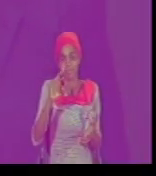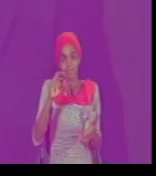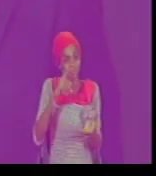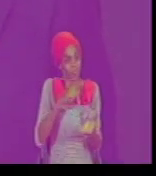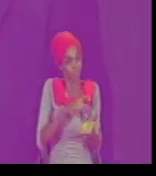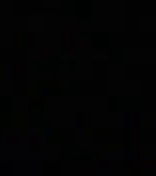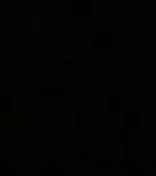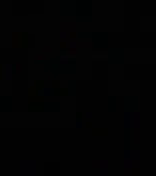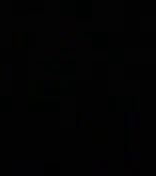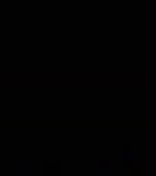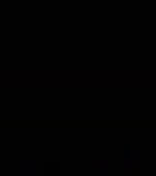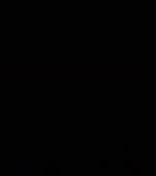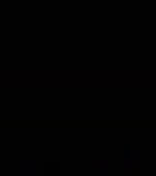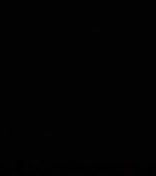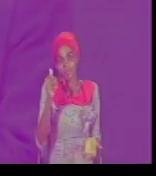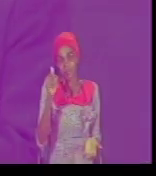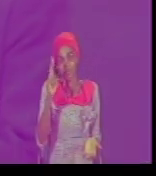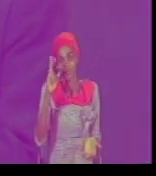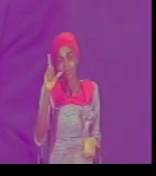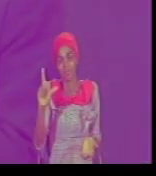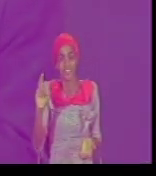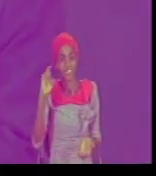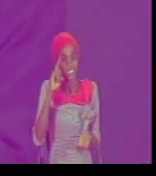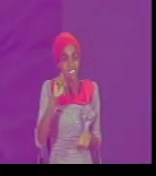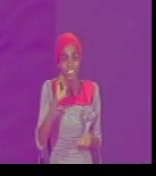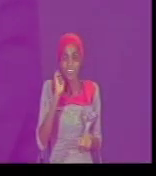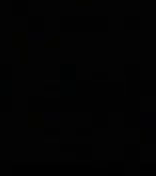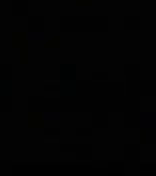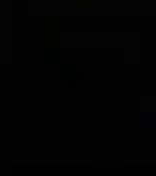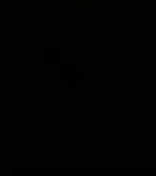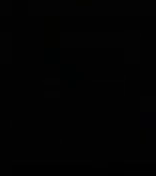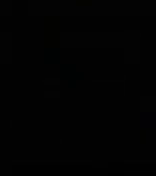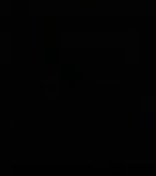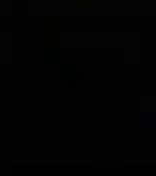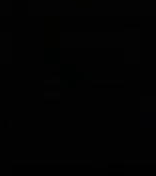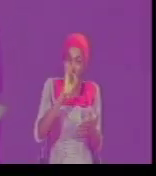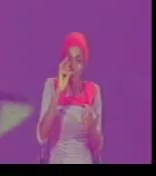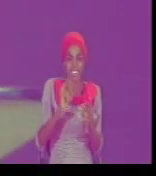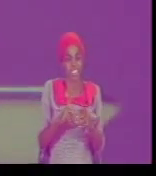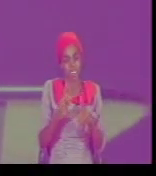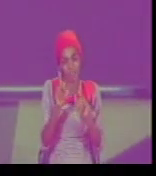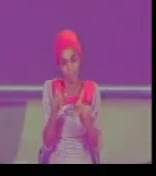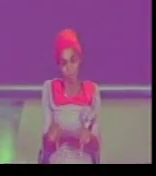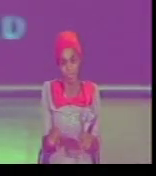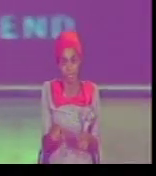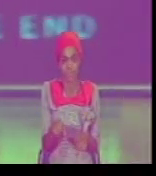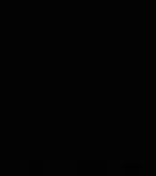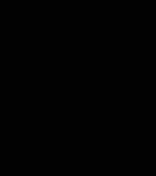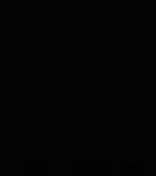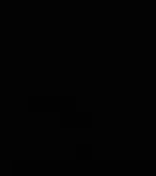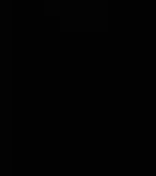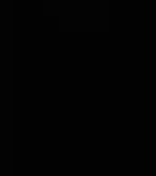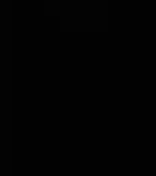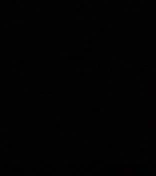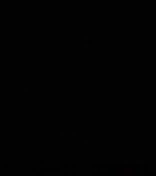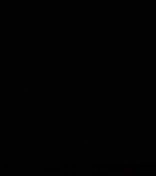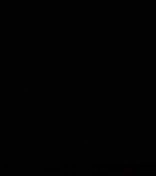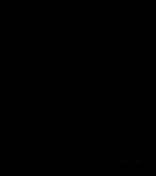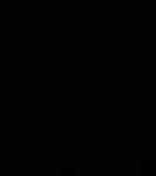chosen vessel. And as you look at yourself today, while you are walking away after the service, and you look